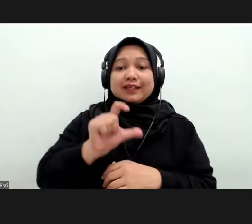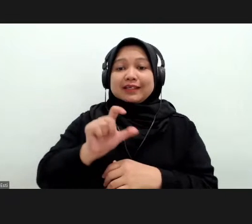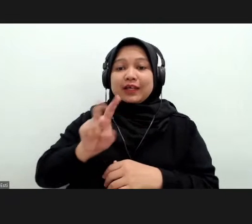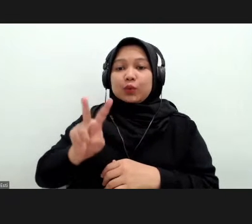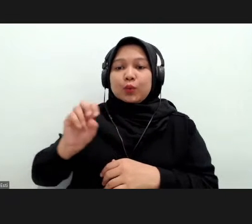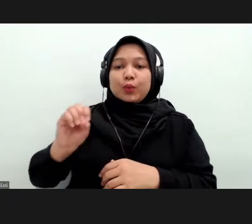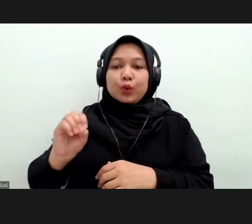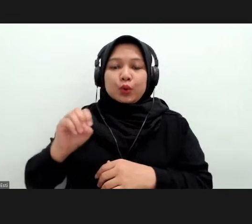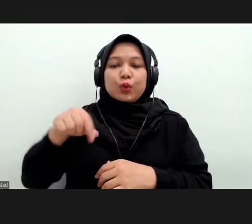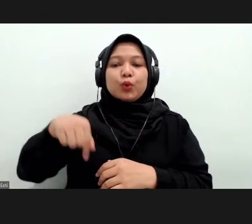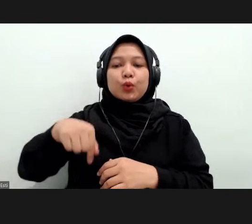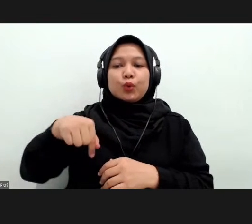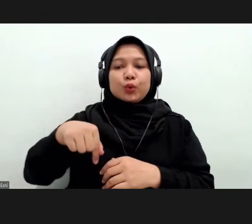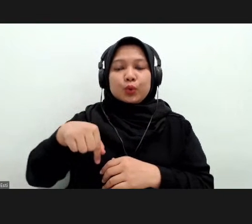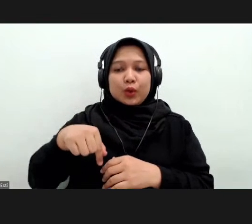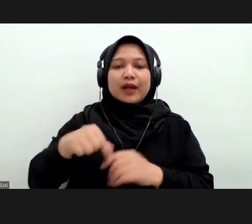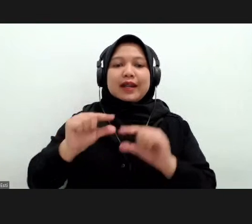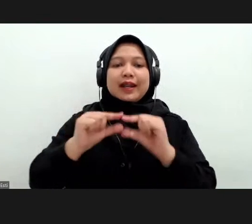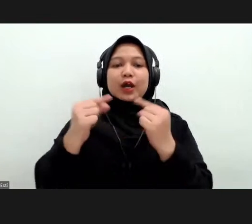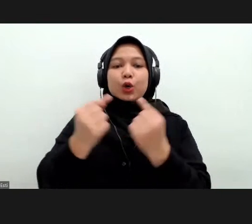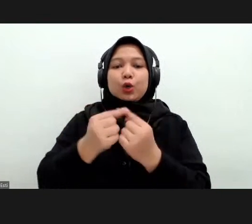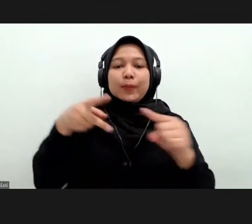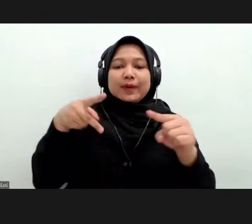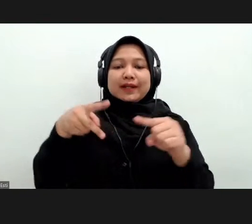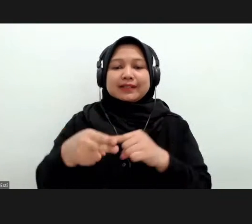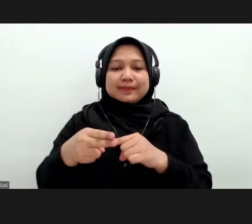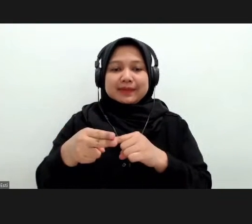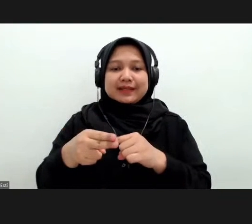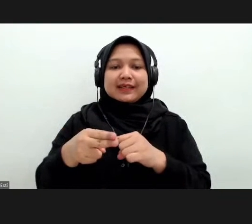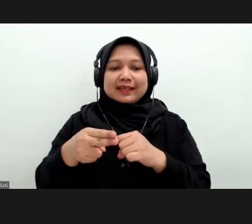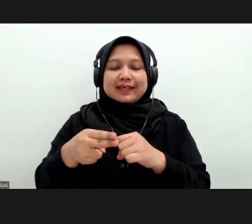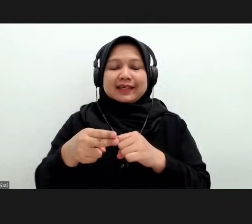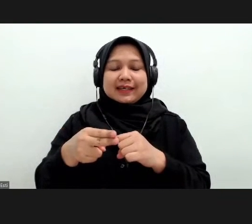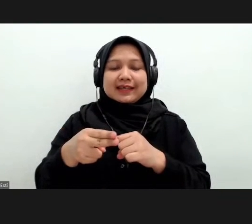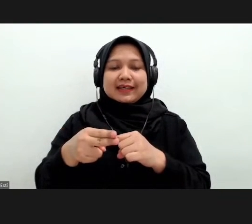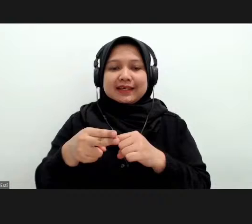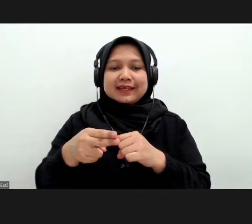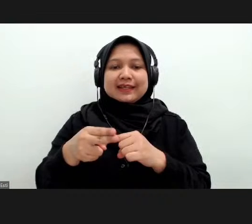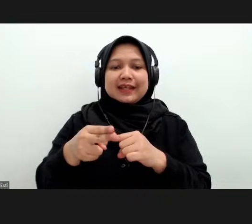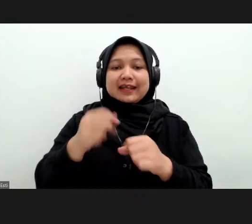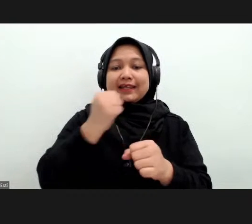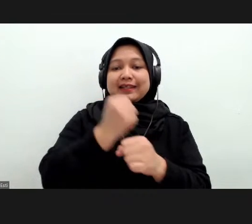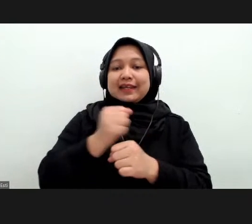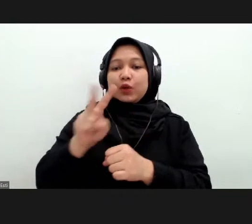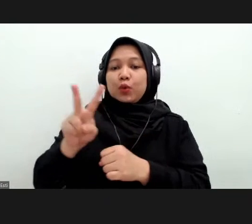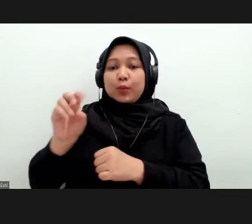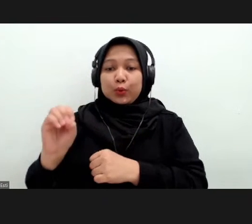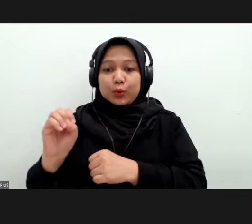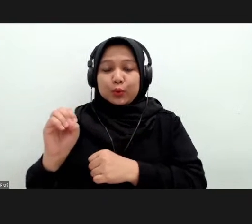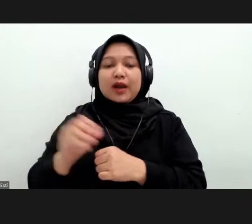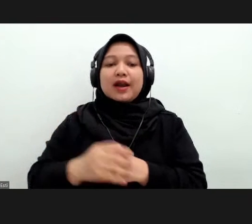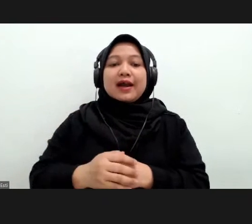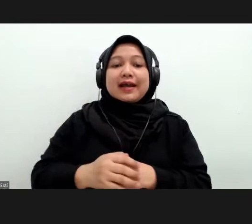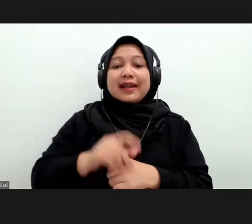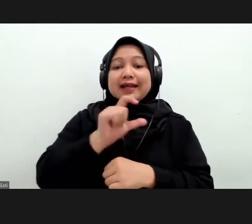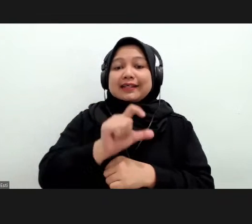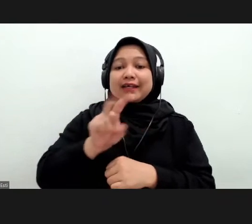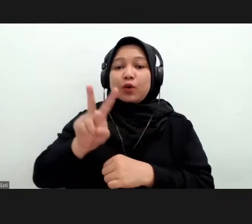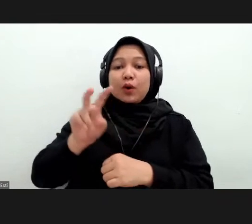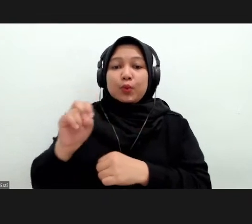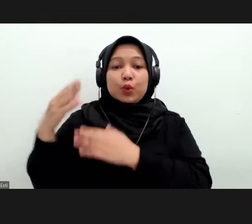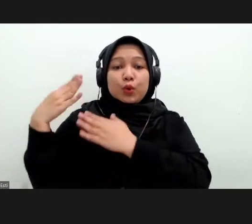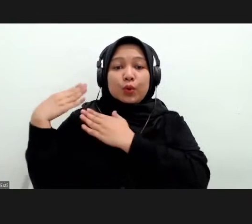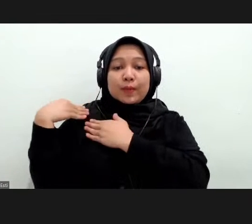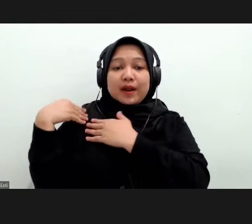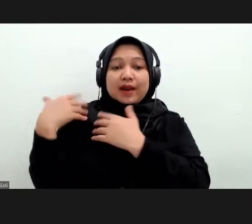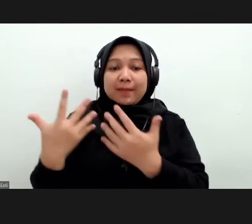gentlemen, C20 is the engagement group of C20 itself. C20 is having